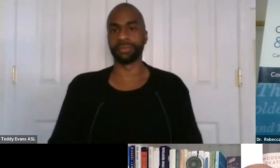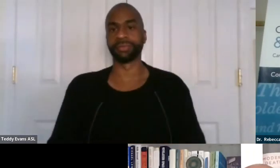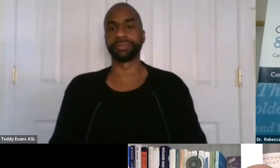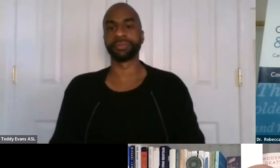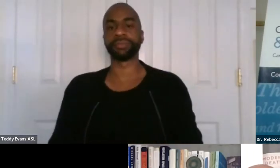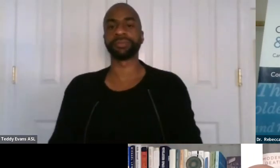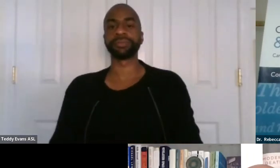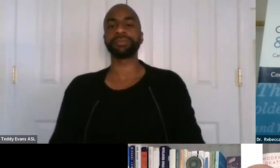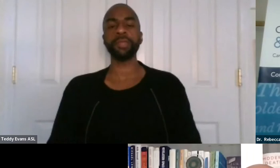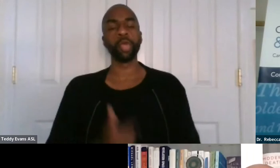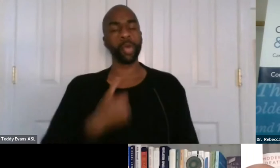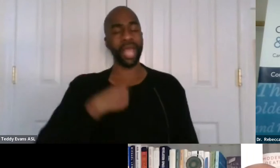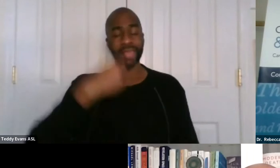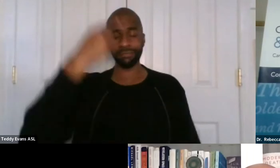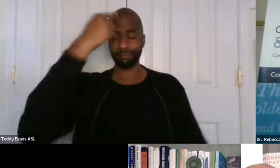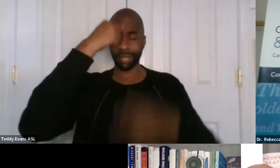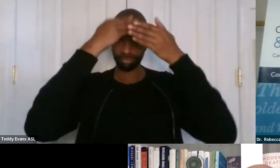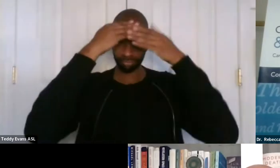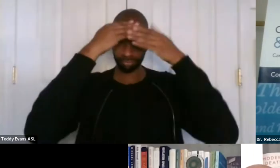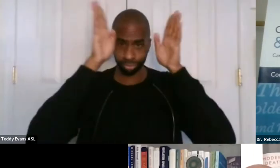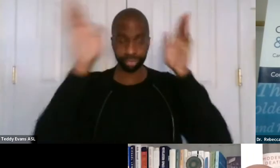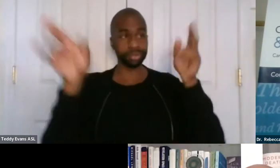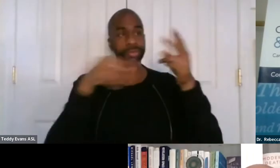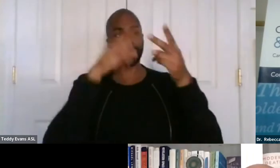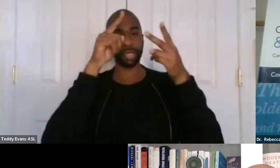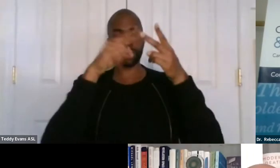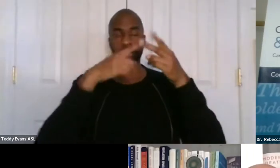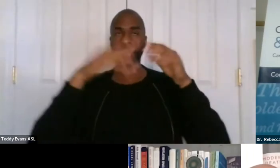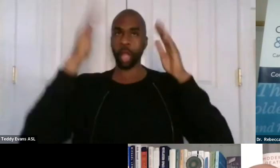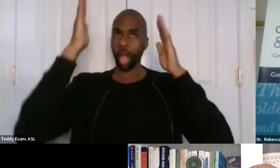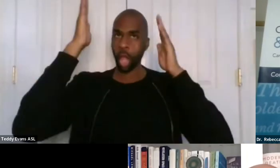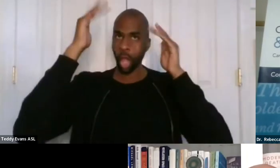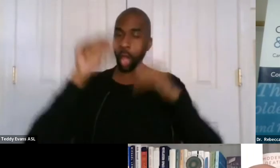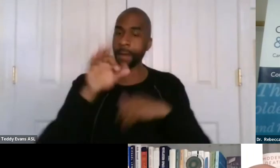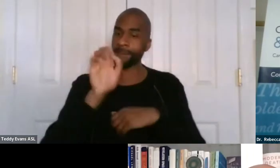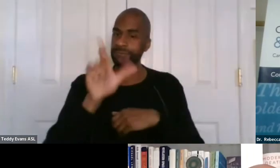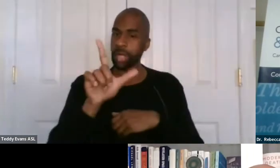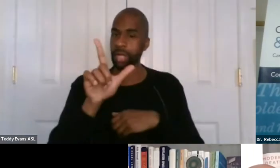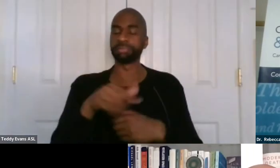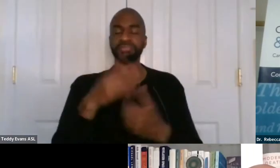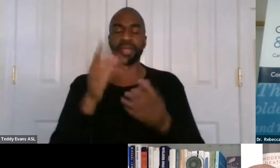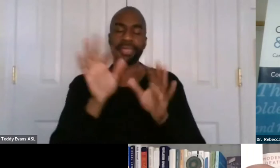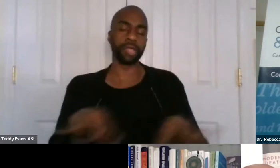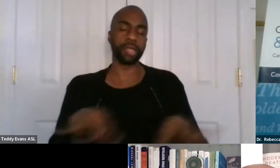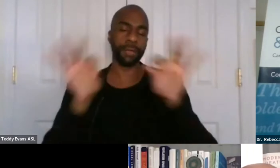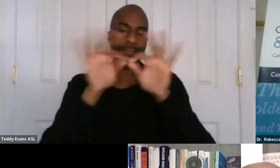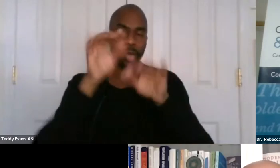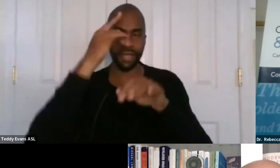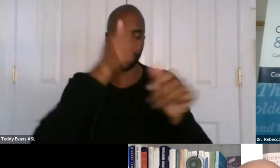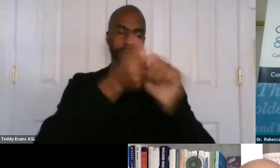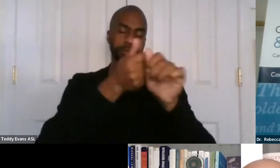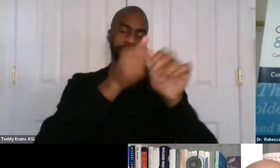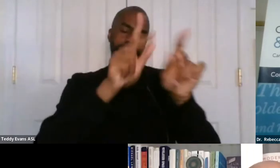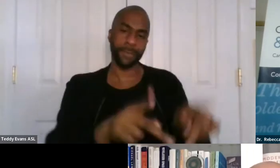open mind, being hopeful is so important for the person and for the pain